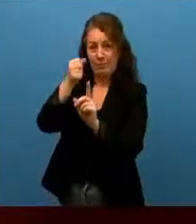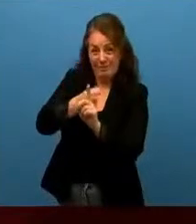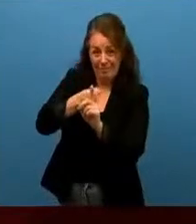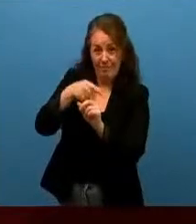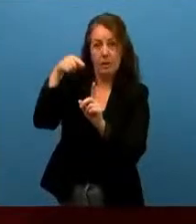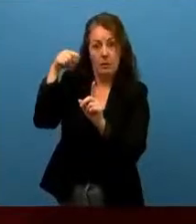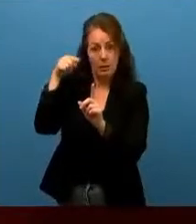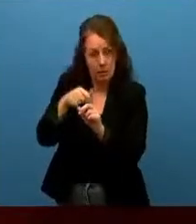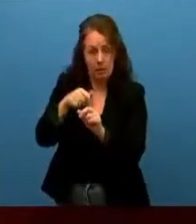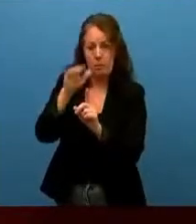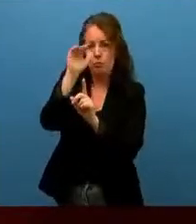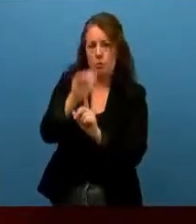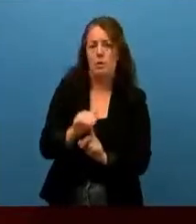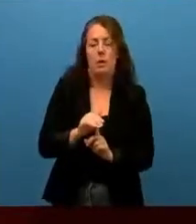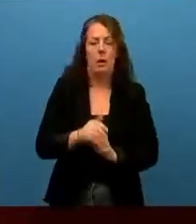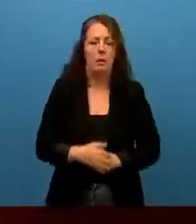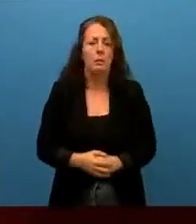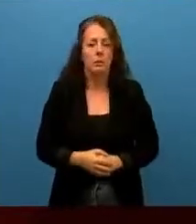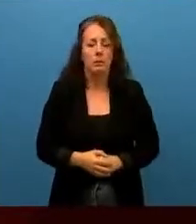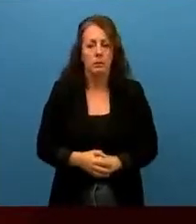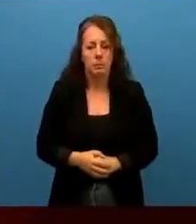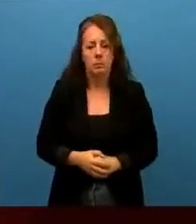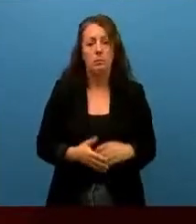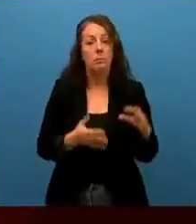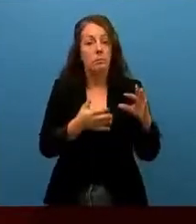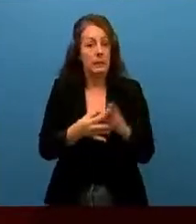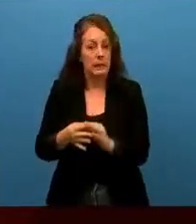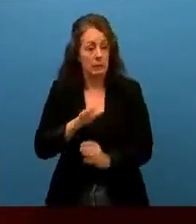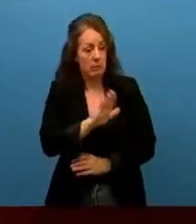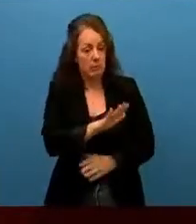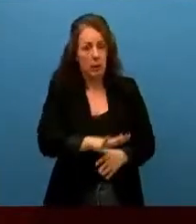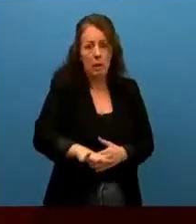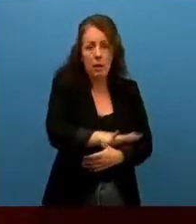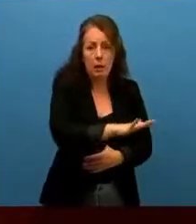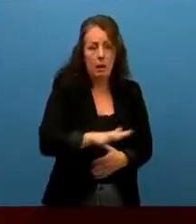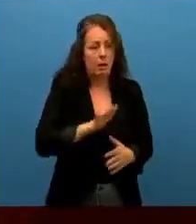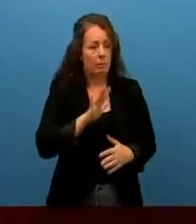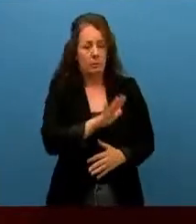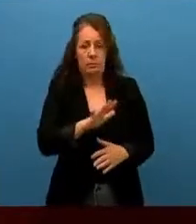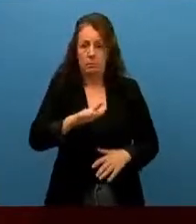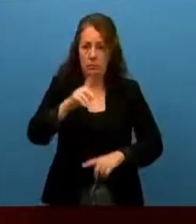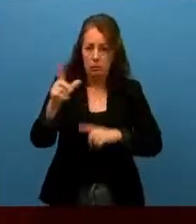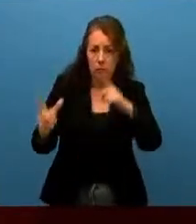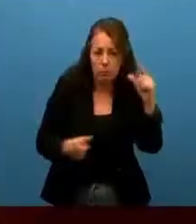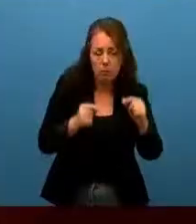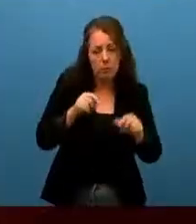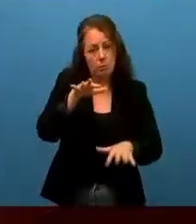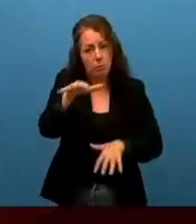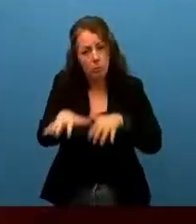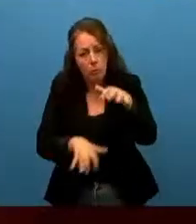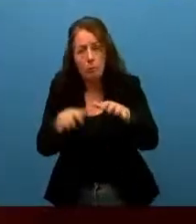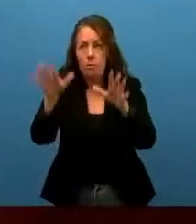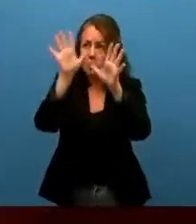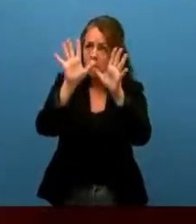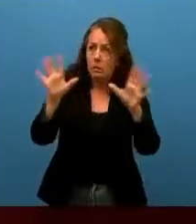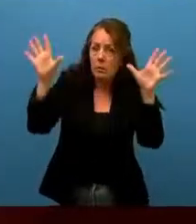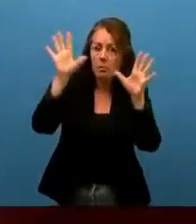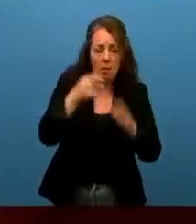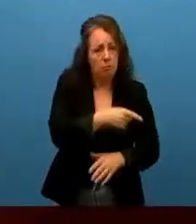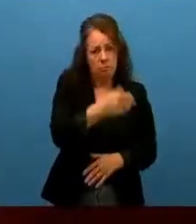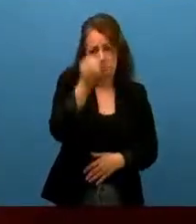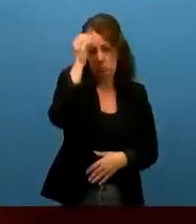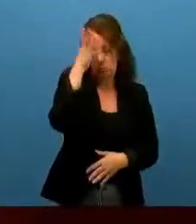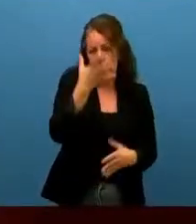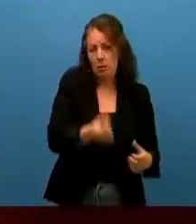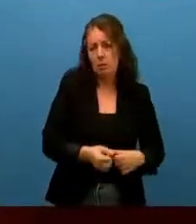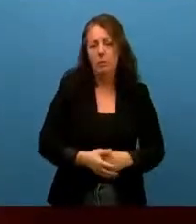natural resources, and the protection of the environment, biodiversity, and the climate. We also continue to stand for full,